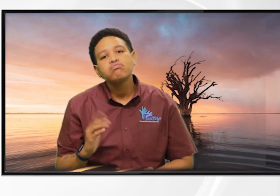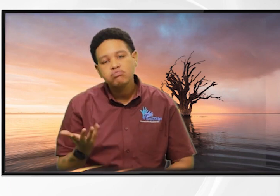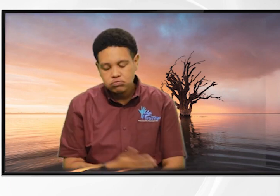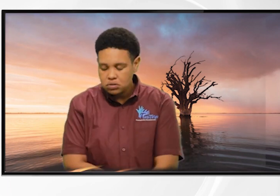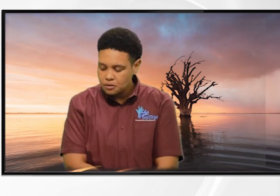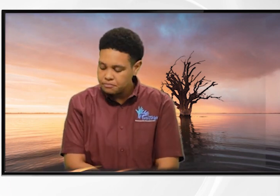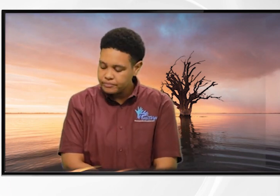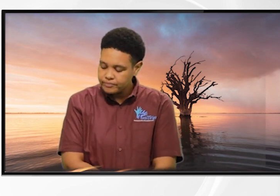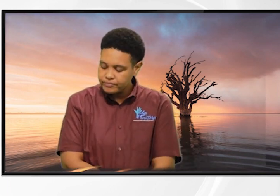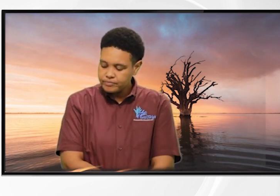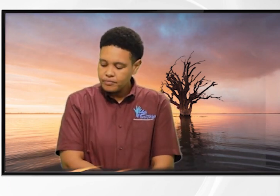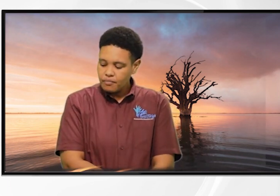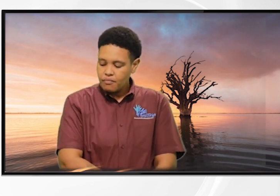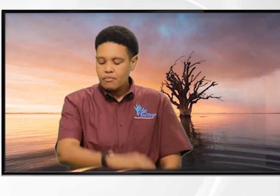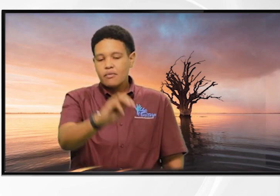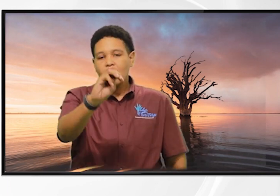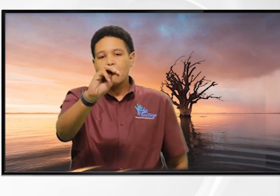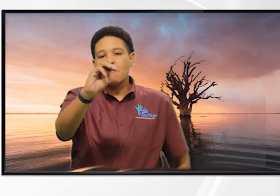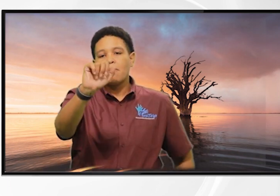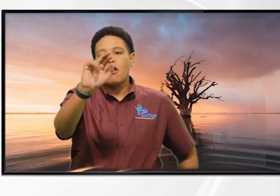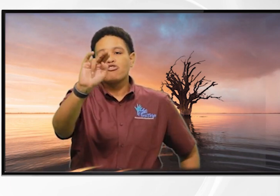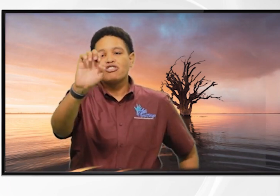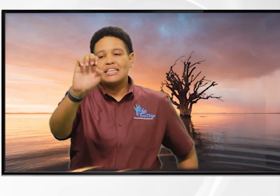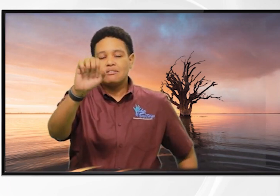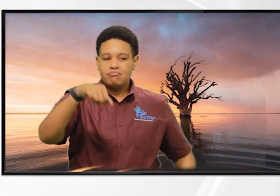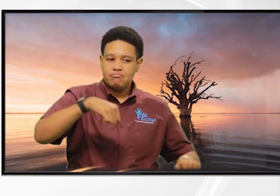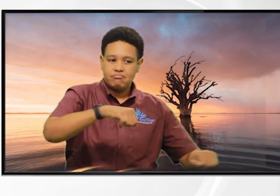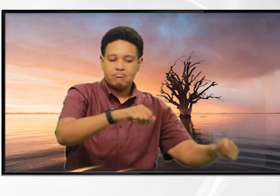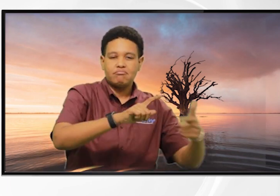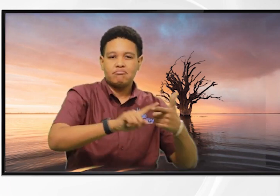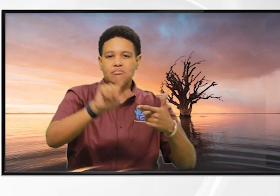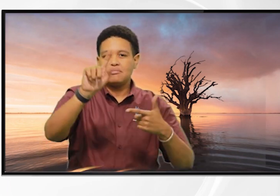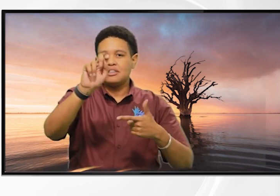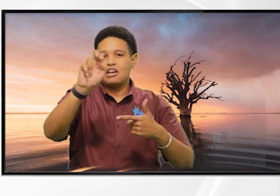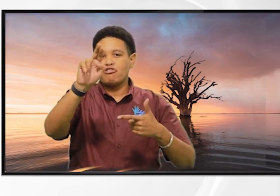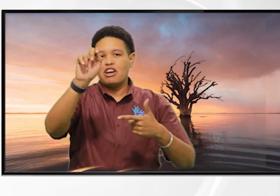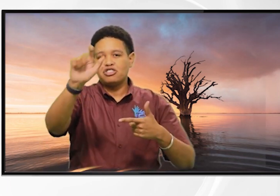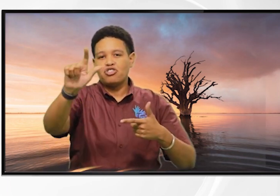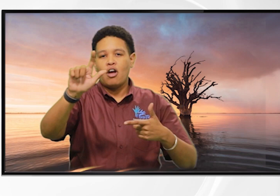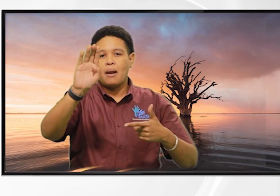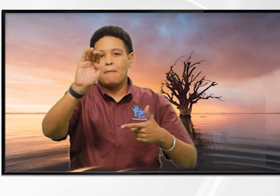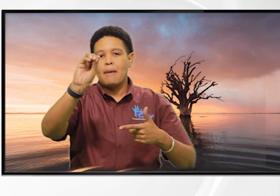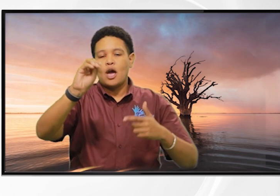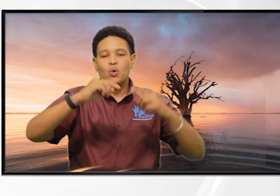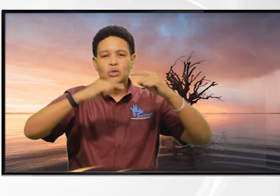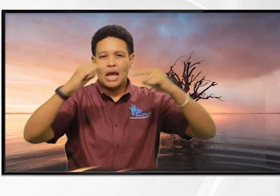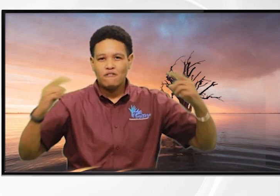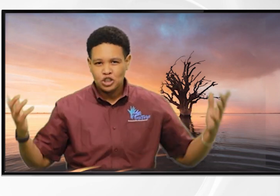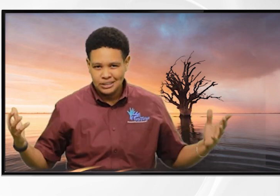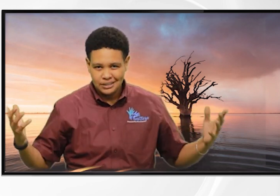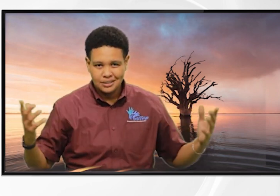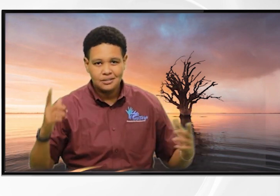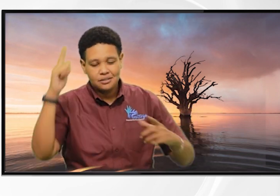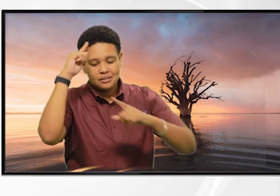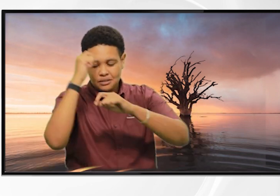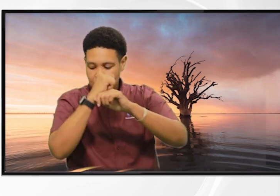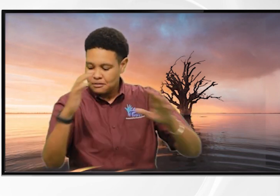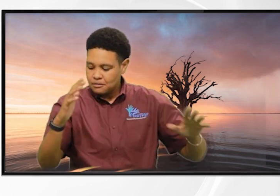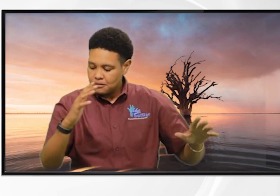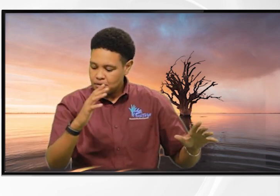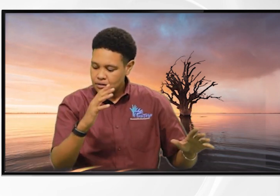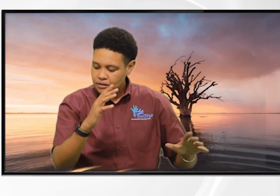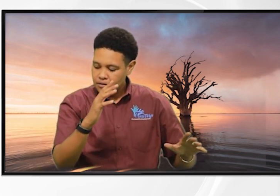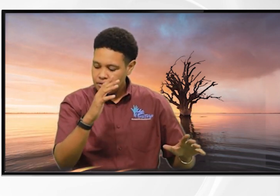Marine and terrestrial biodiversity. Vision 2030 reports that by the year 2030,